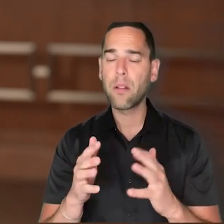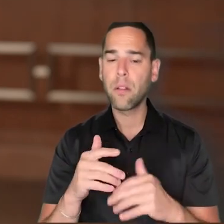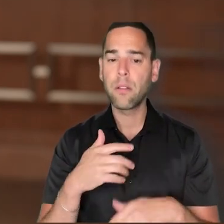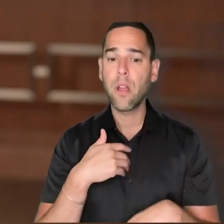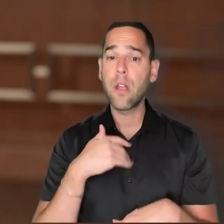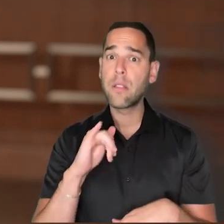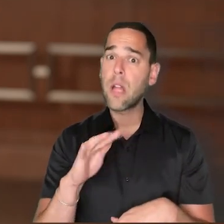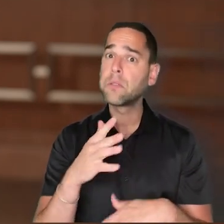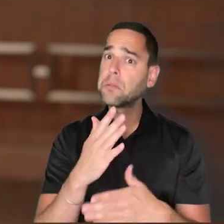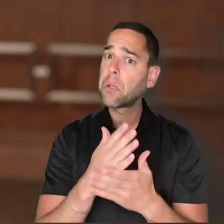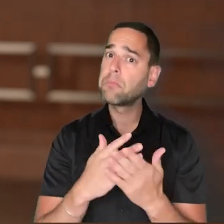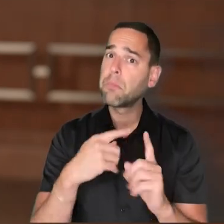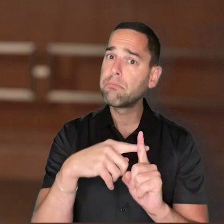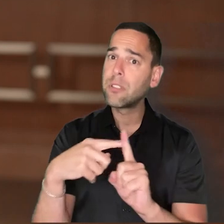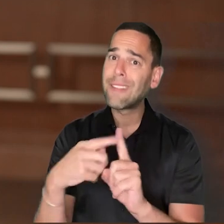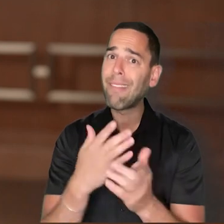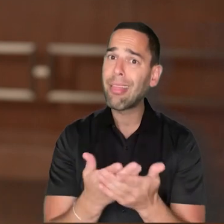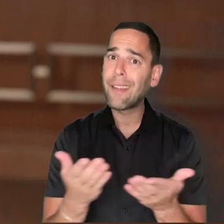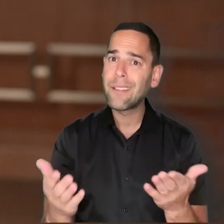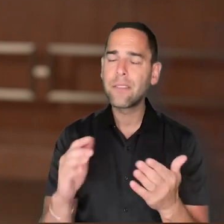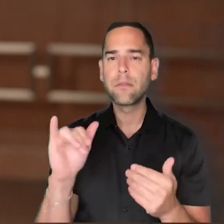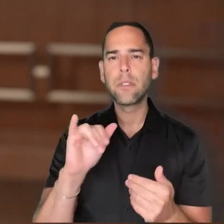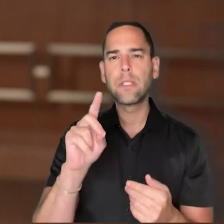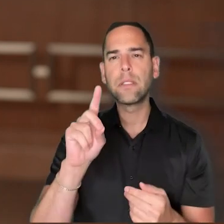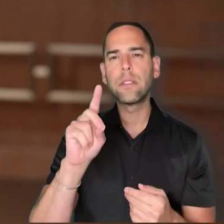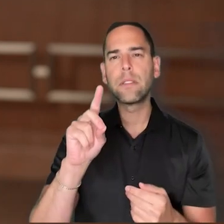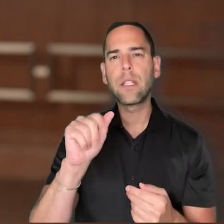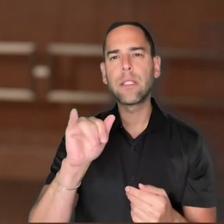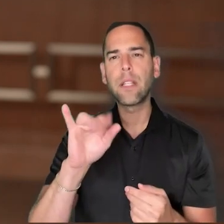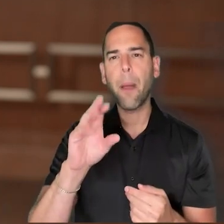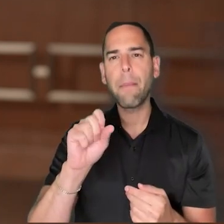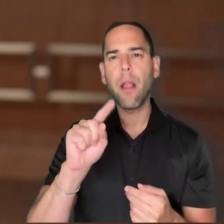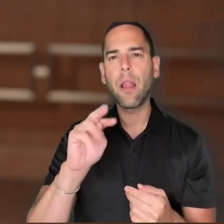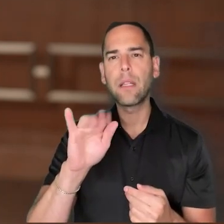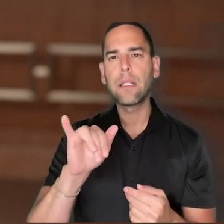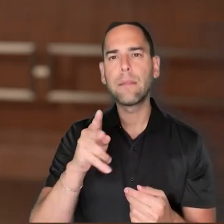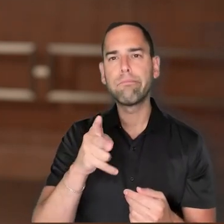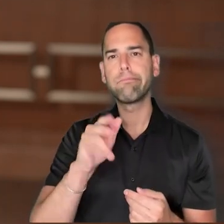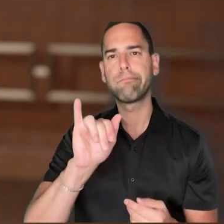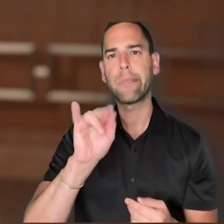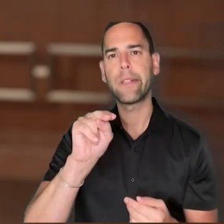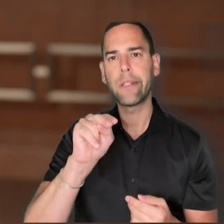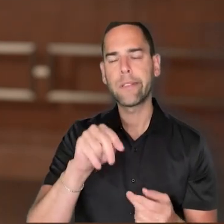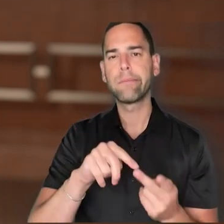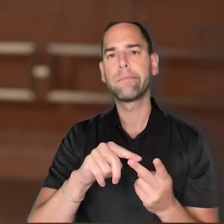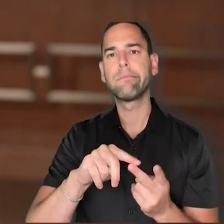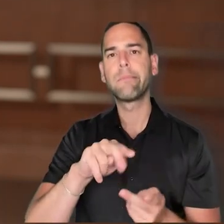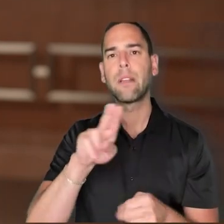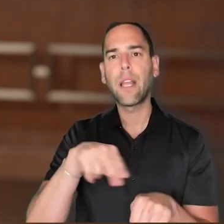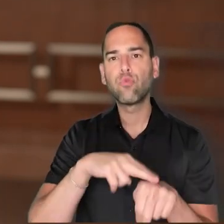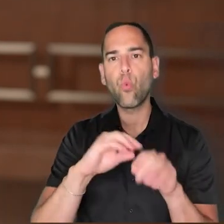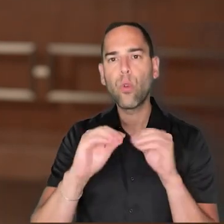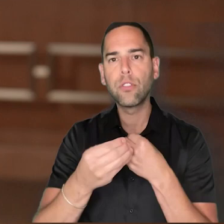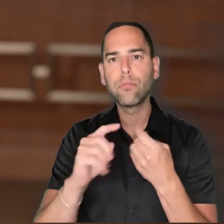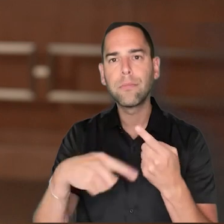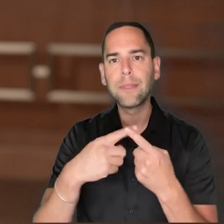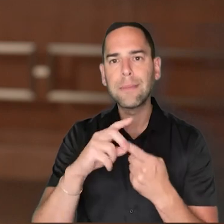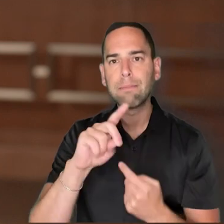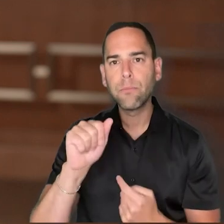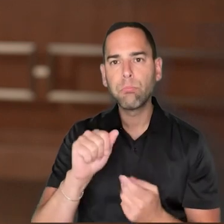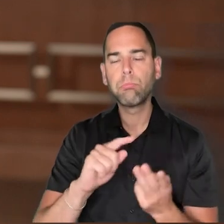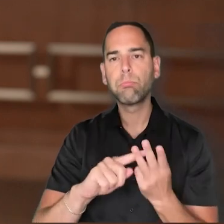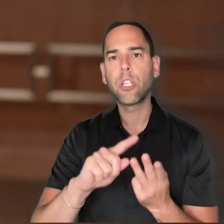again, positive things that are going on. Groups like Disability In and National Organization on Disability,